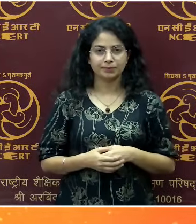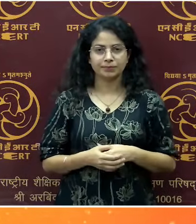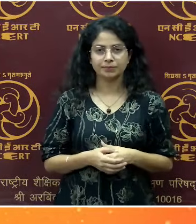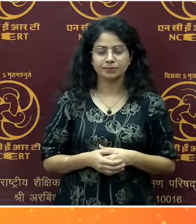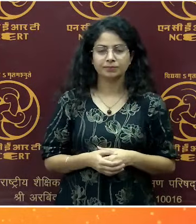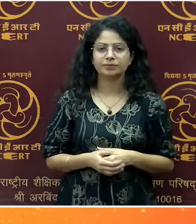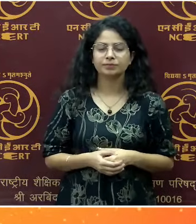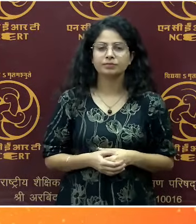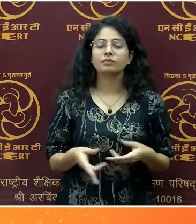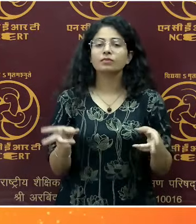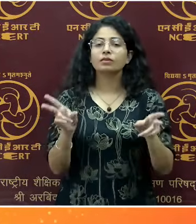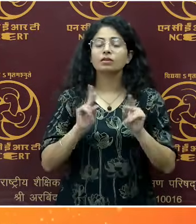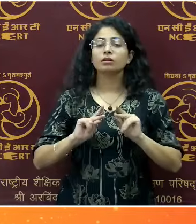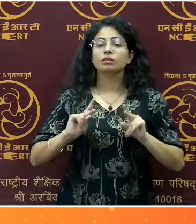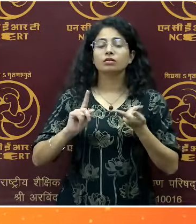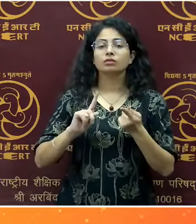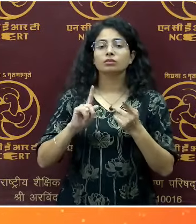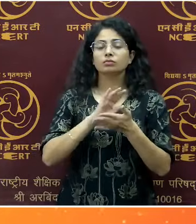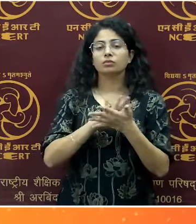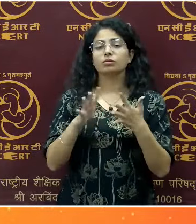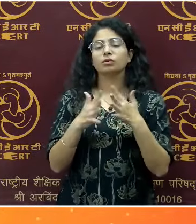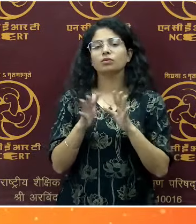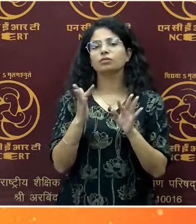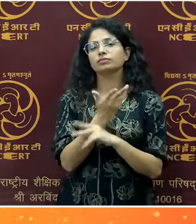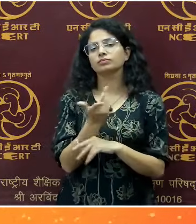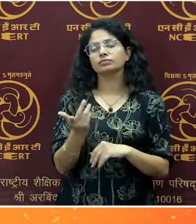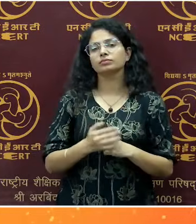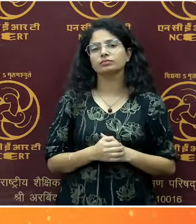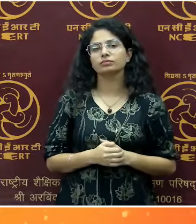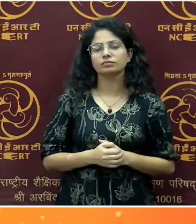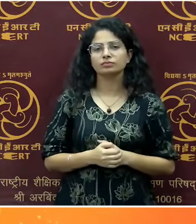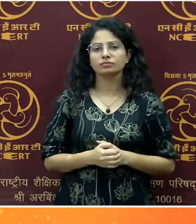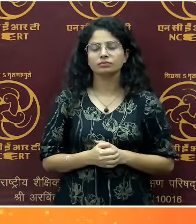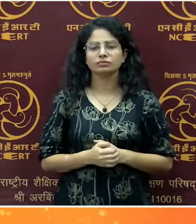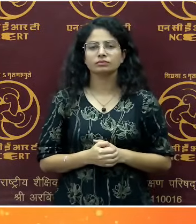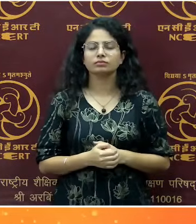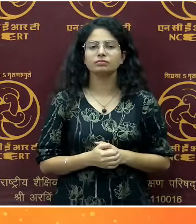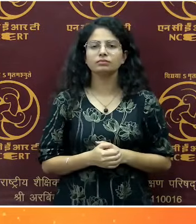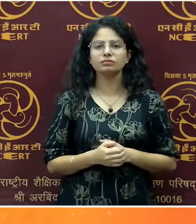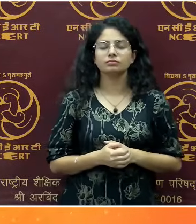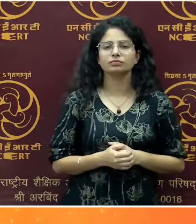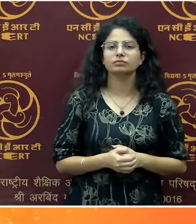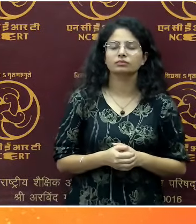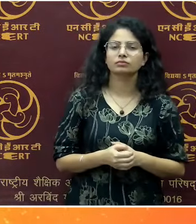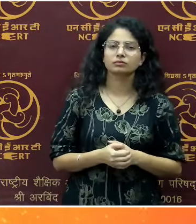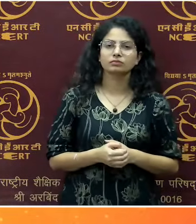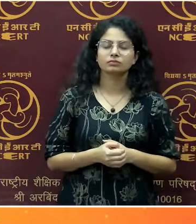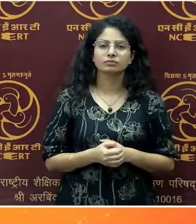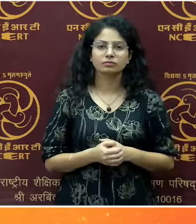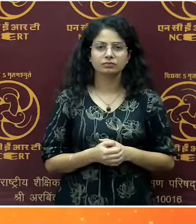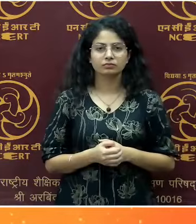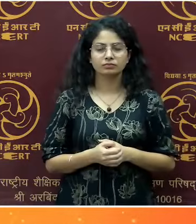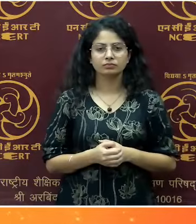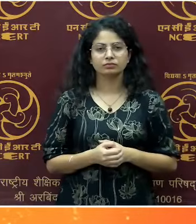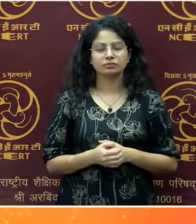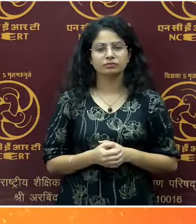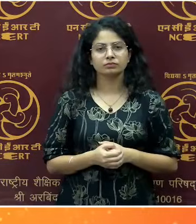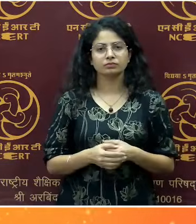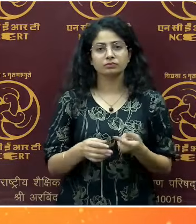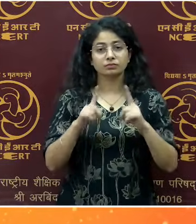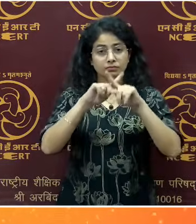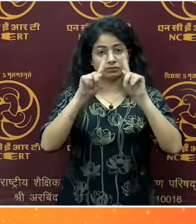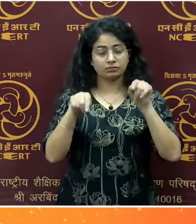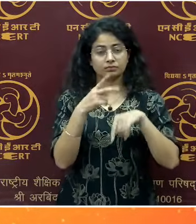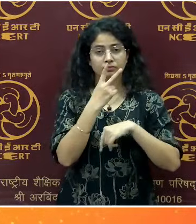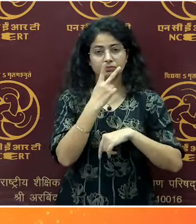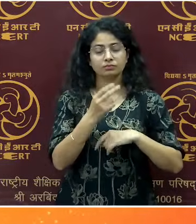dth.class4@cit.nic.in. And one more assignment is pending for you. Let's see what it is. So that assignment, you can see this beautiful old stag